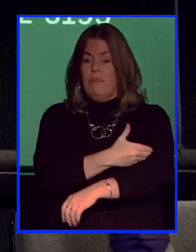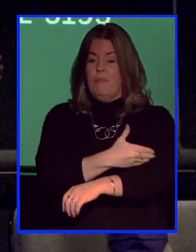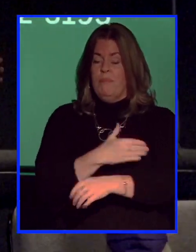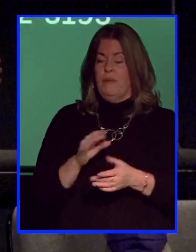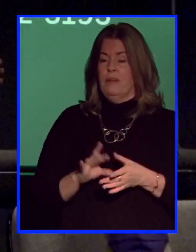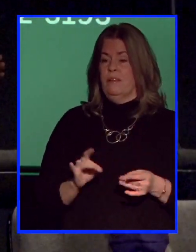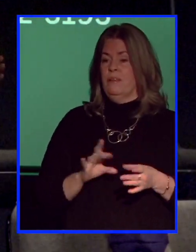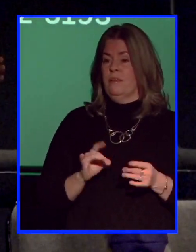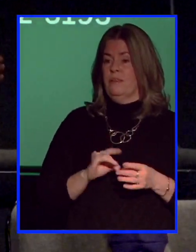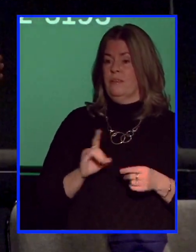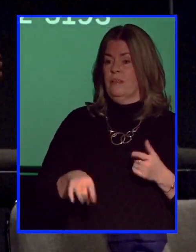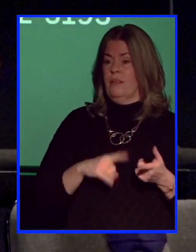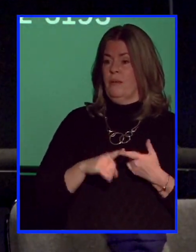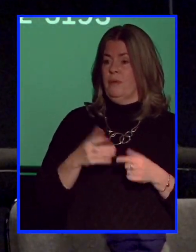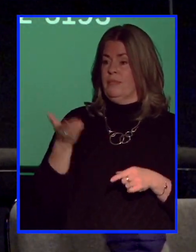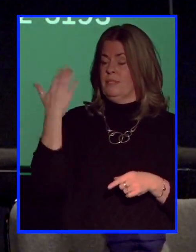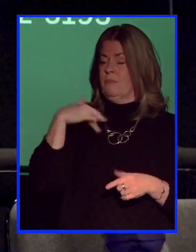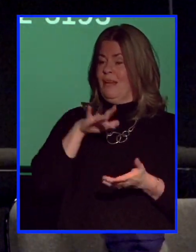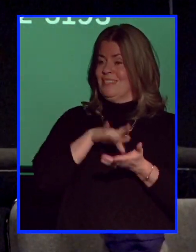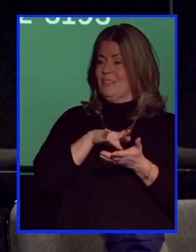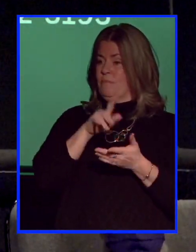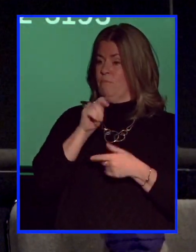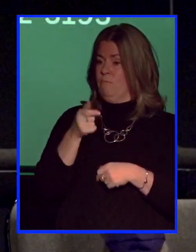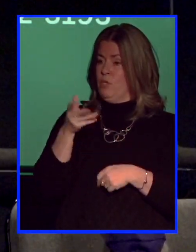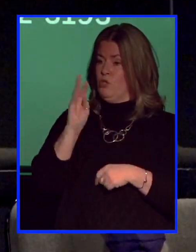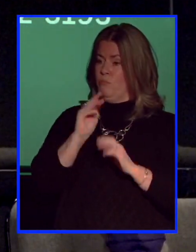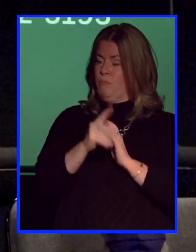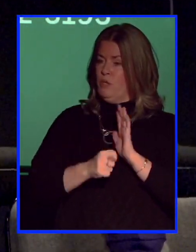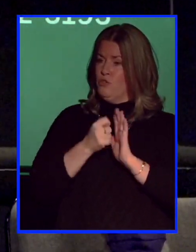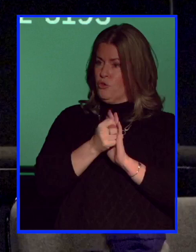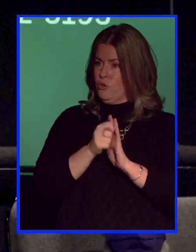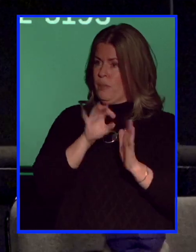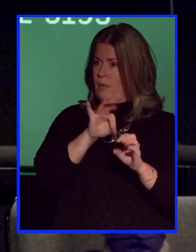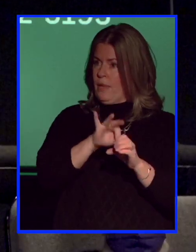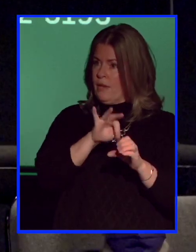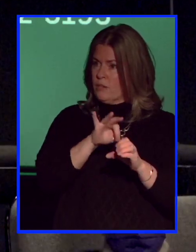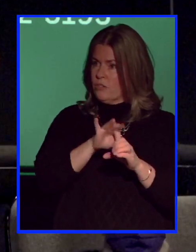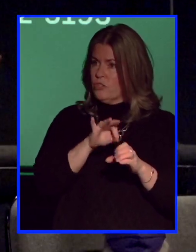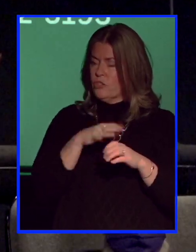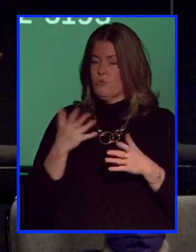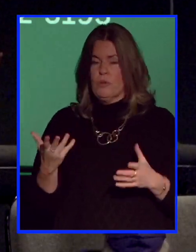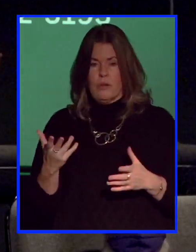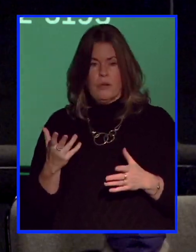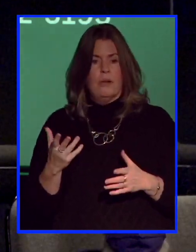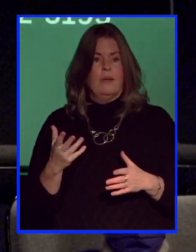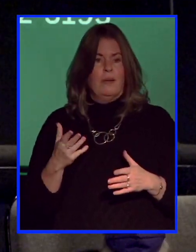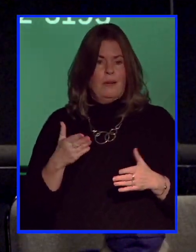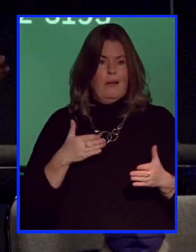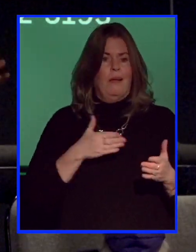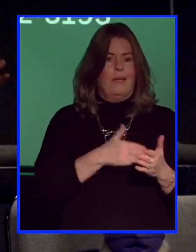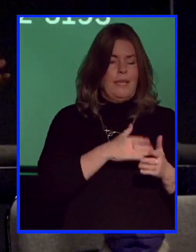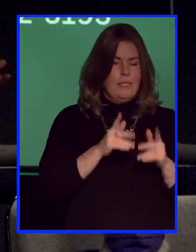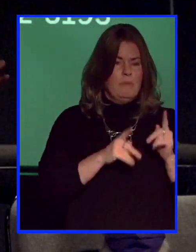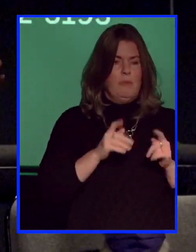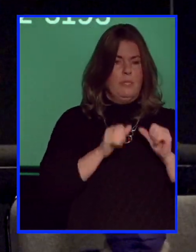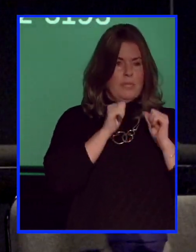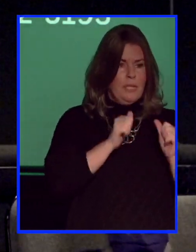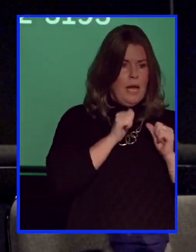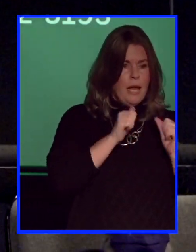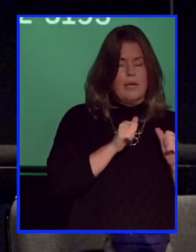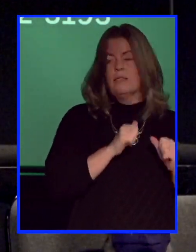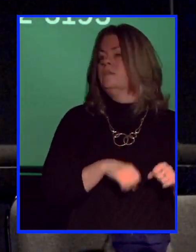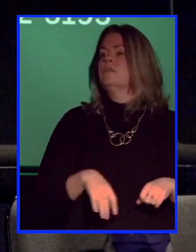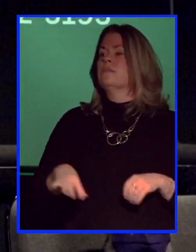how these past midterm elections were kind of a referendum on, you know, those who denied the election and Joe Biden's appointment to